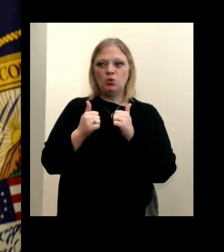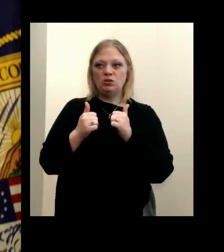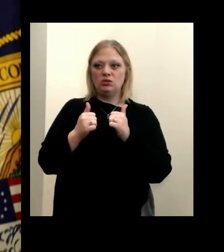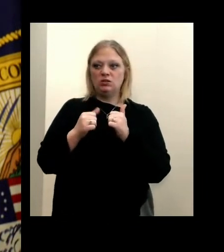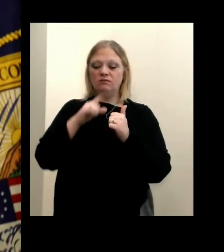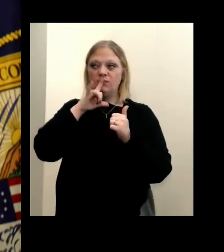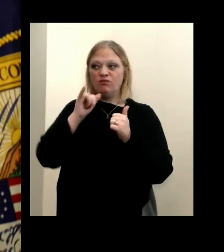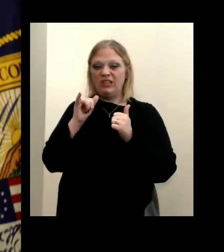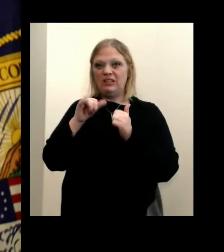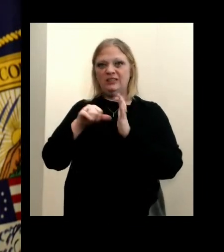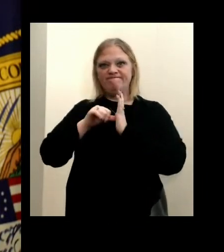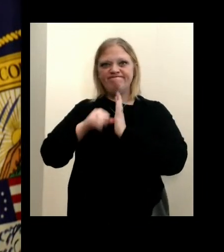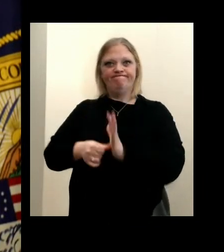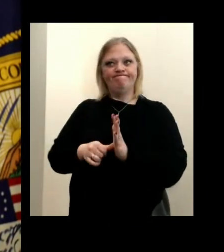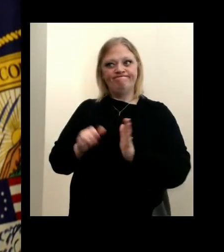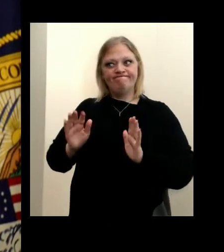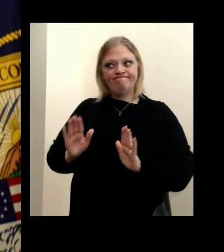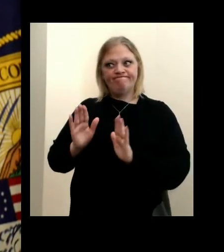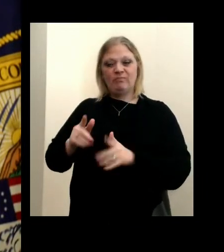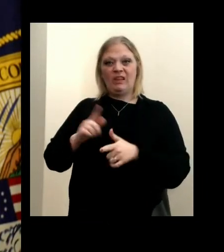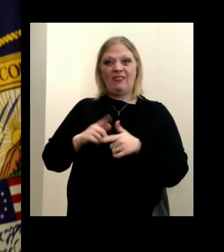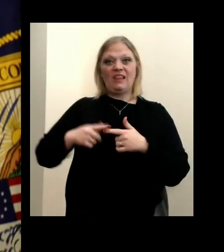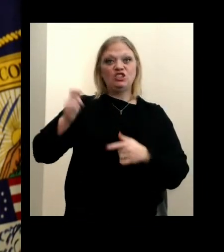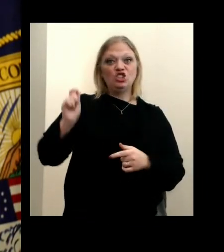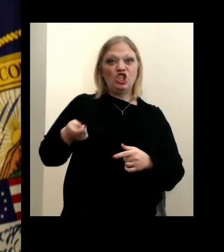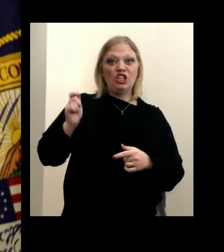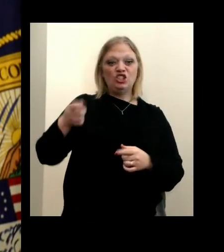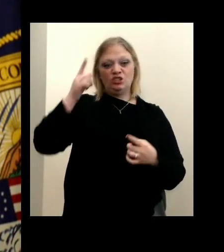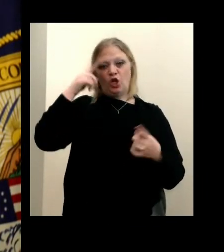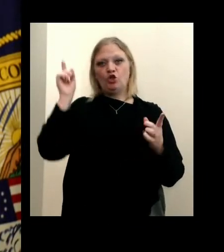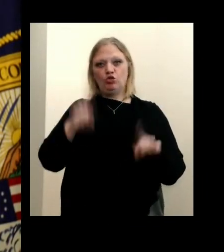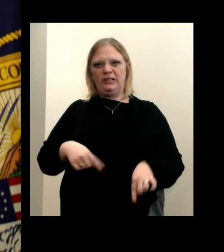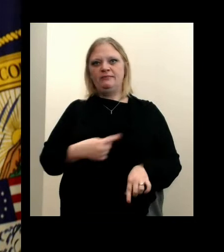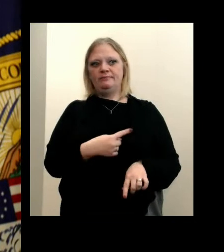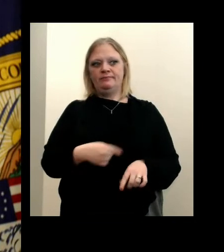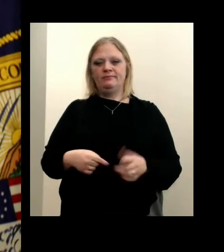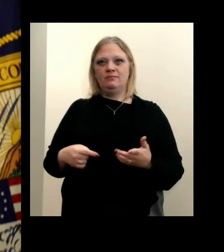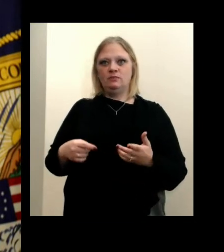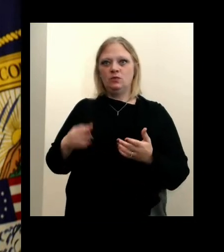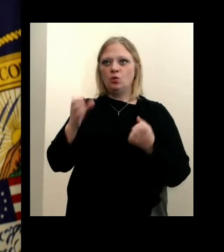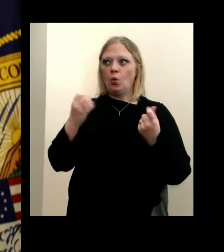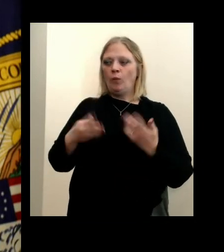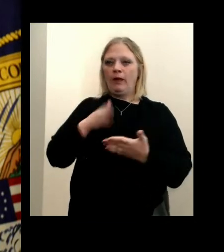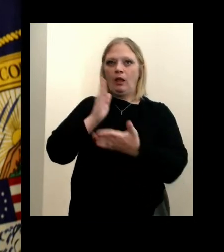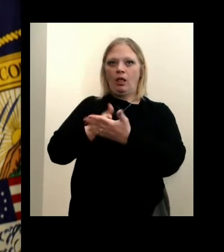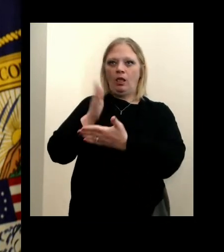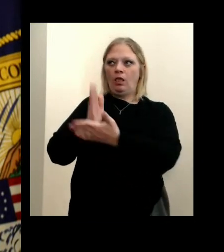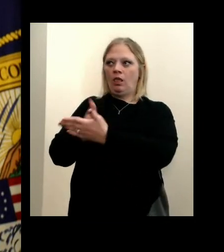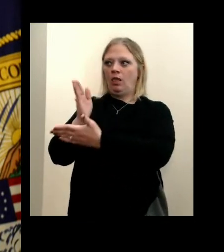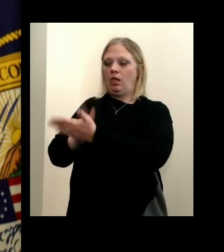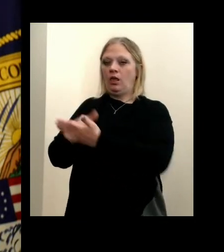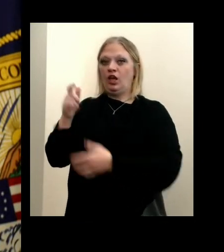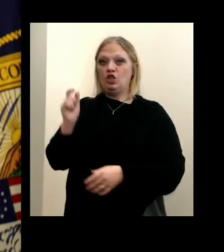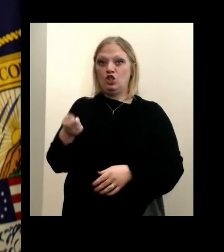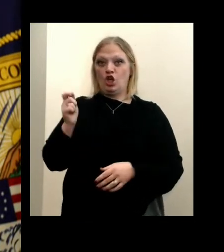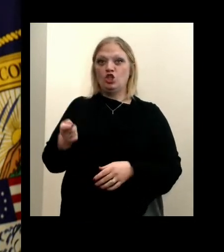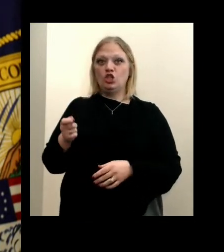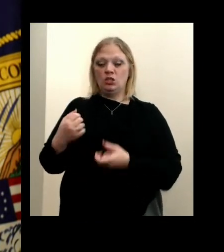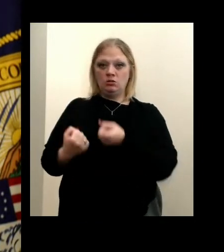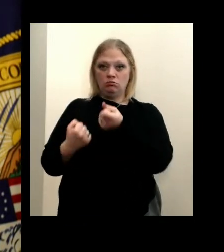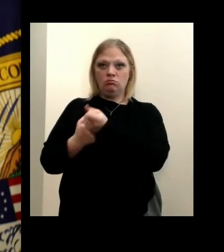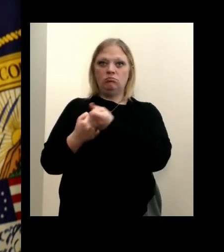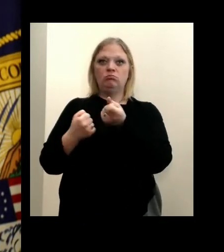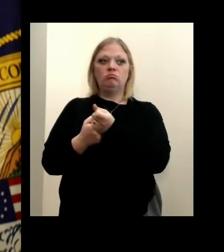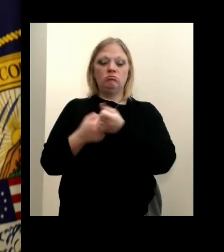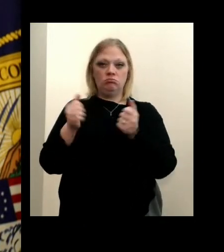pushing, and the fact that judges seem to be agreeing with them? There's just been a series of lawsuits now in which judges have sided with